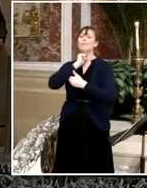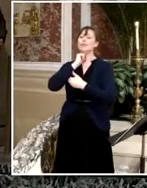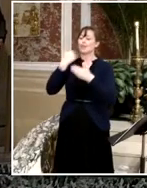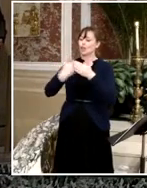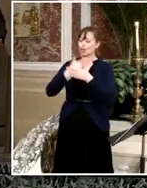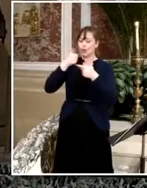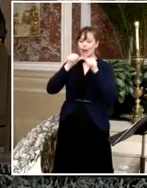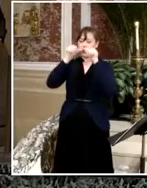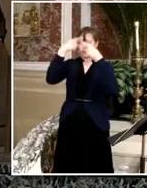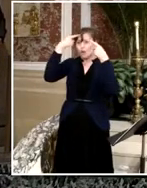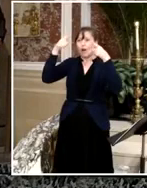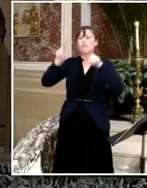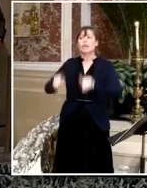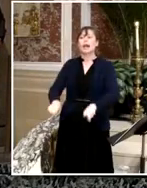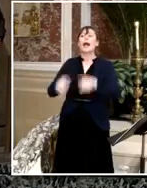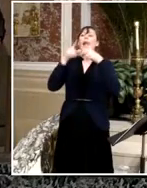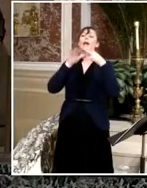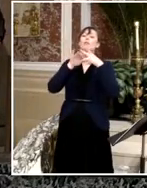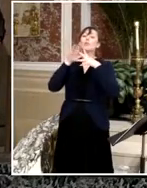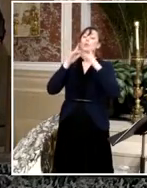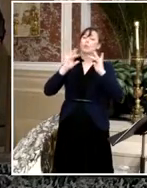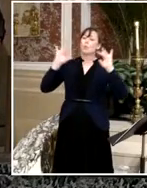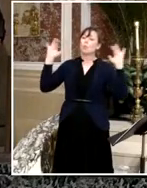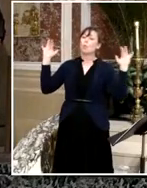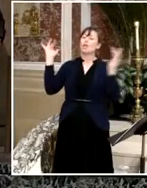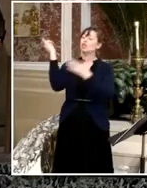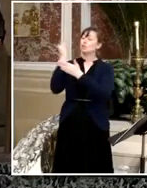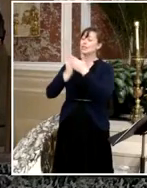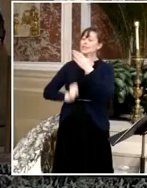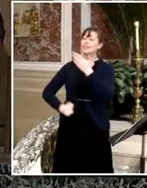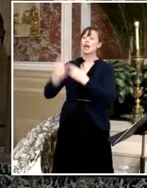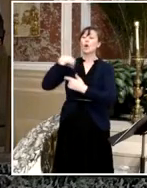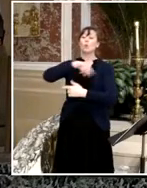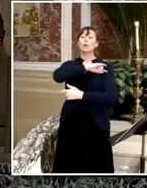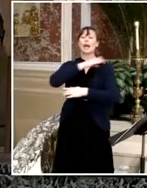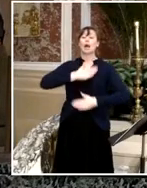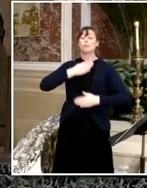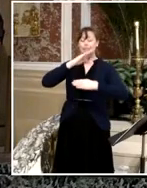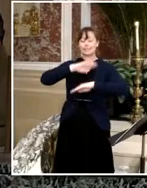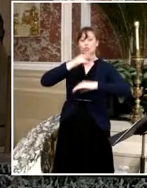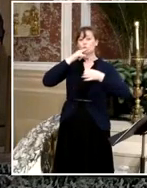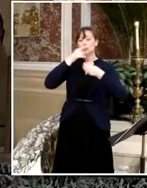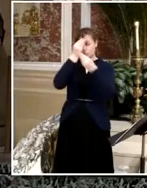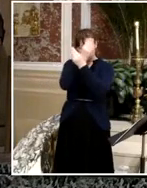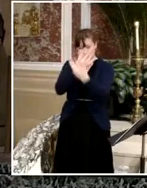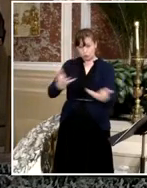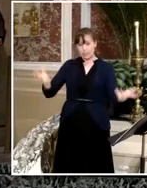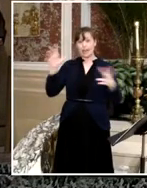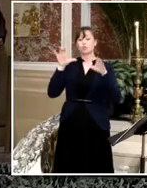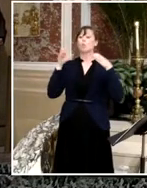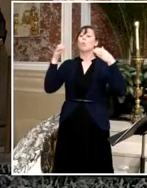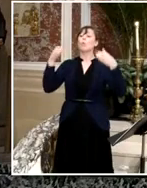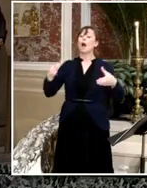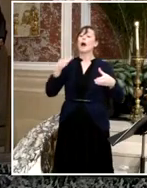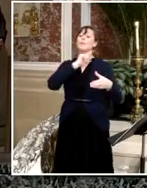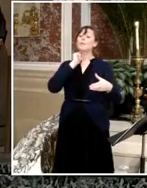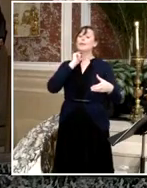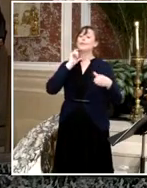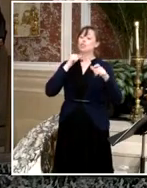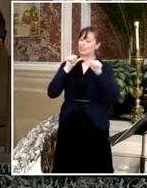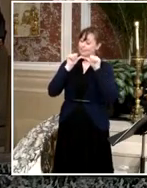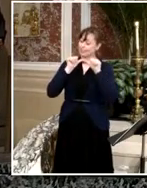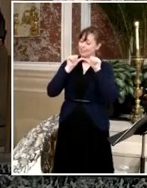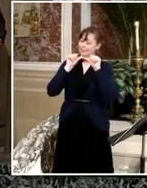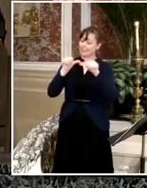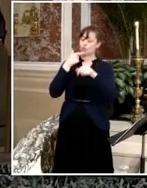Covenant, and by your wondrous design were pleased to decree that his one priesthood should continue in